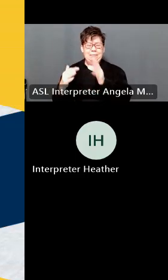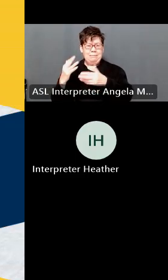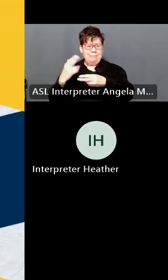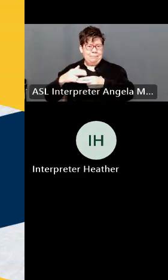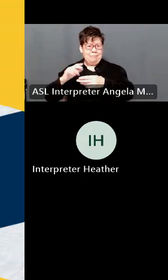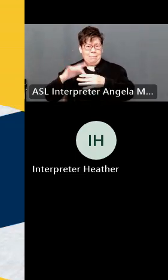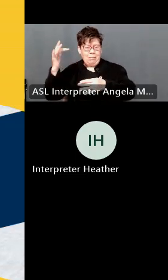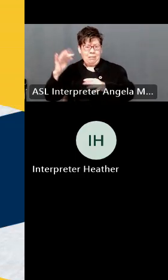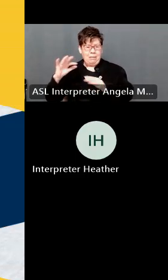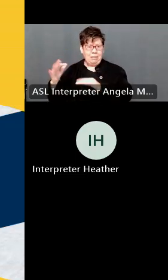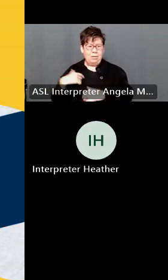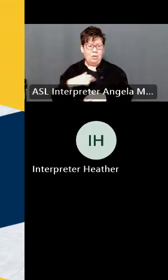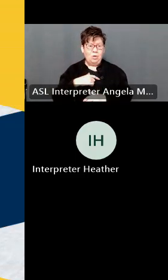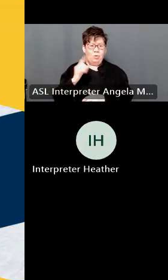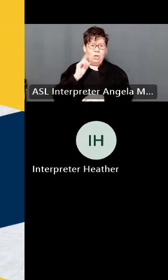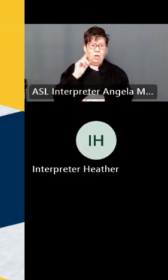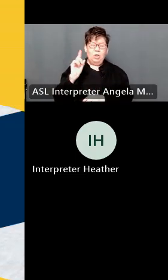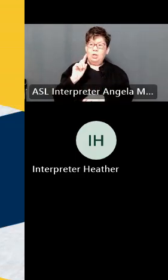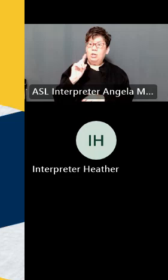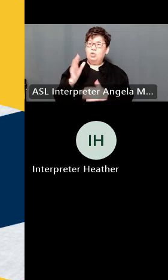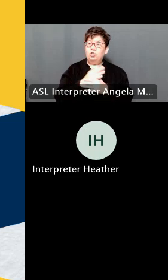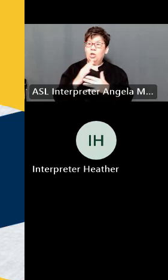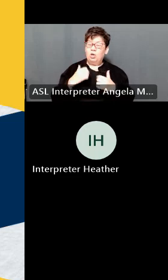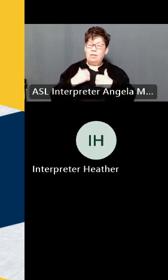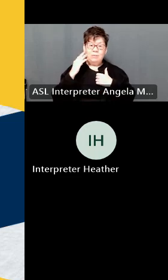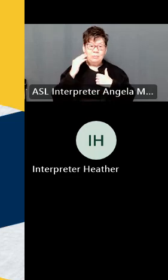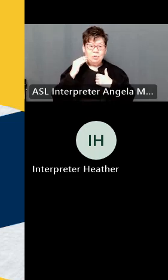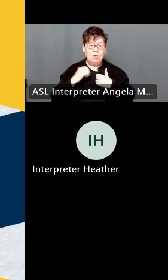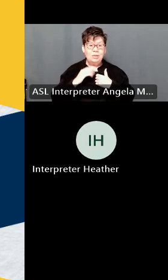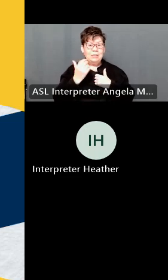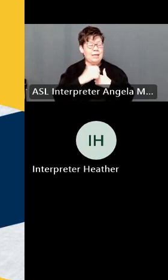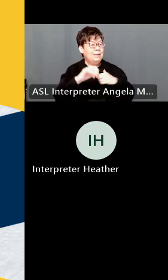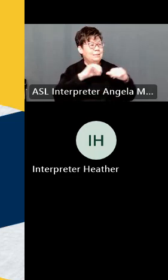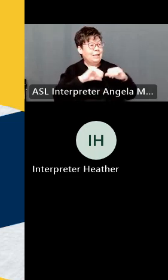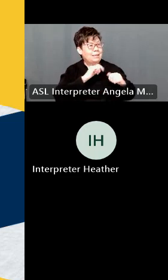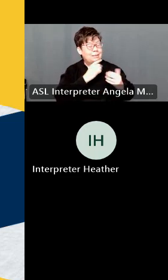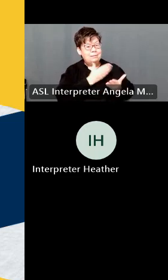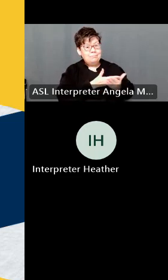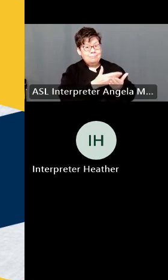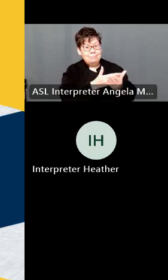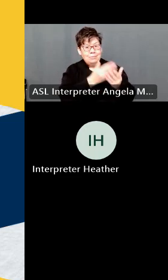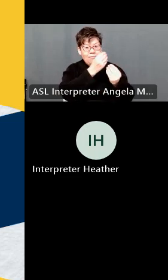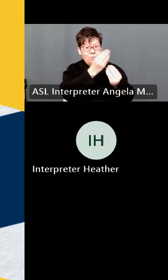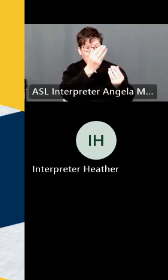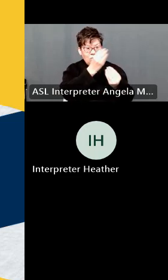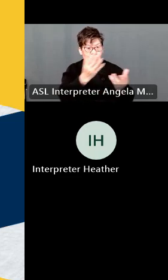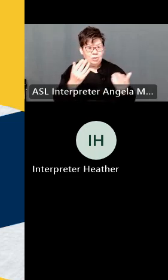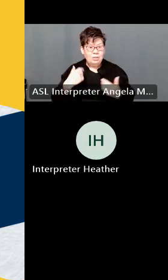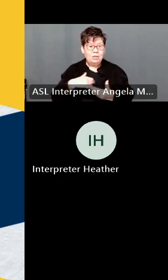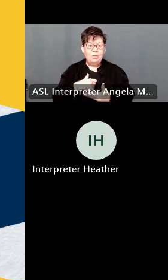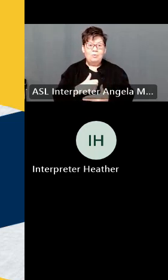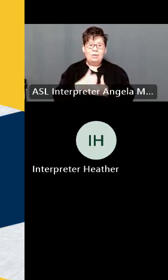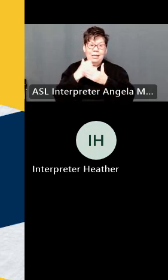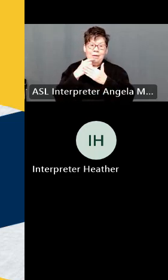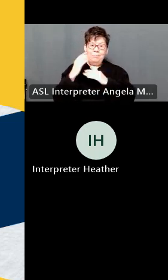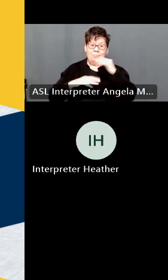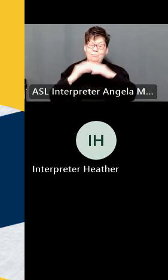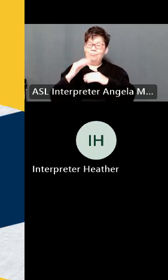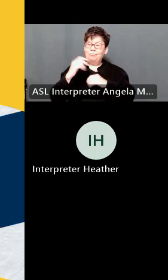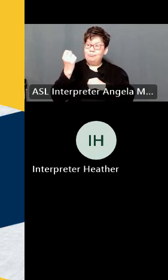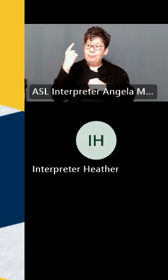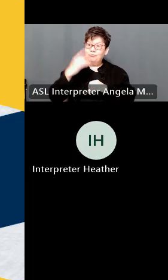experiences, science-based information, and we really are focused on building understanding, compassion, and pathways to care,